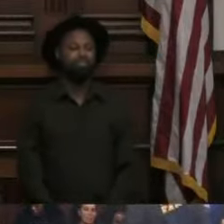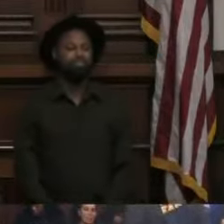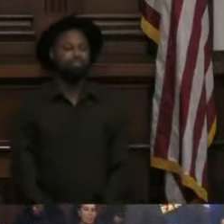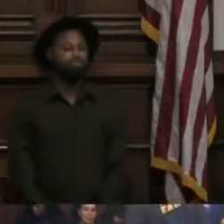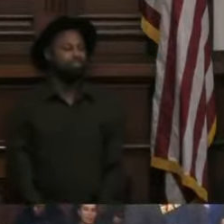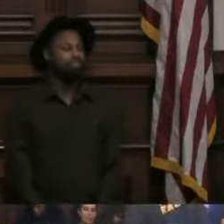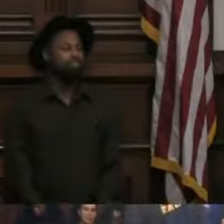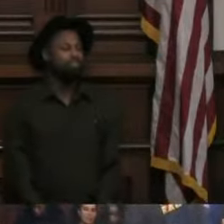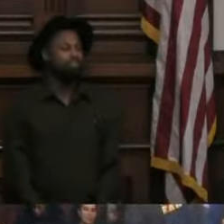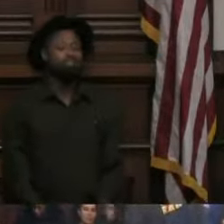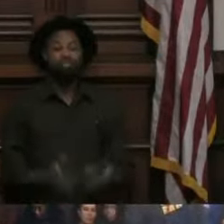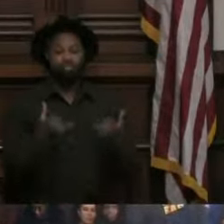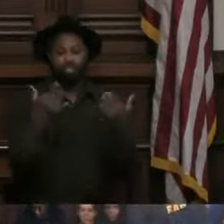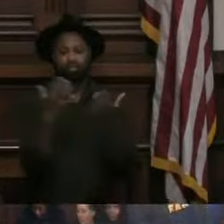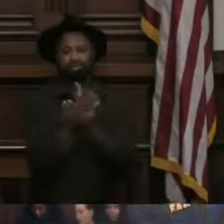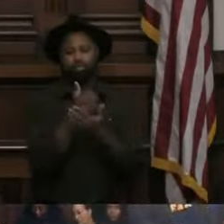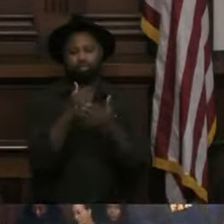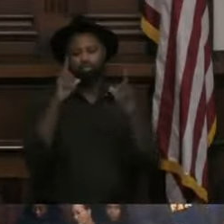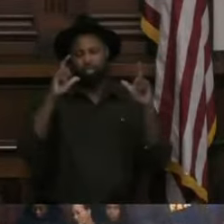We'll take a moment for pictures.